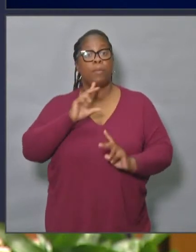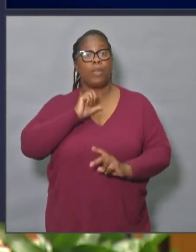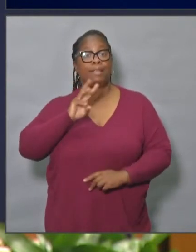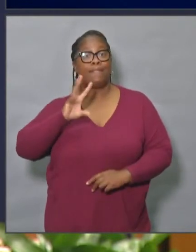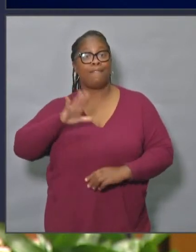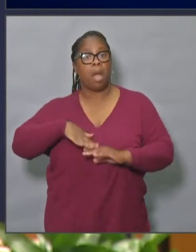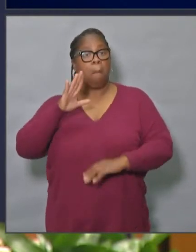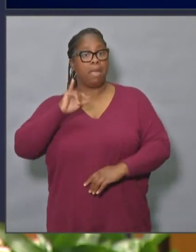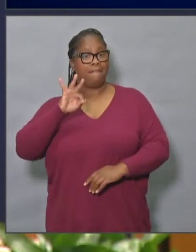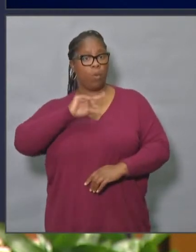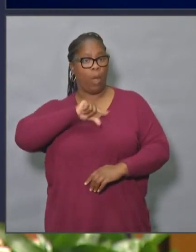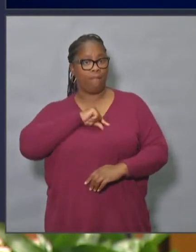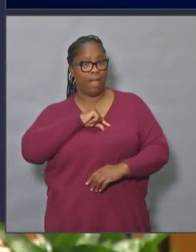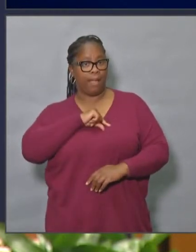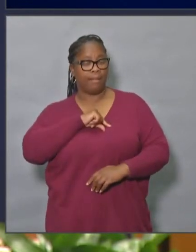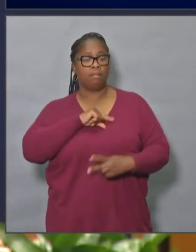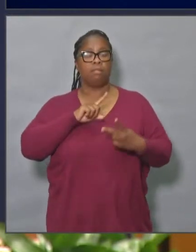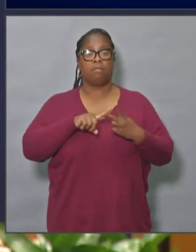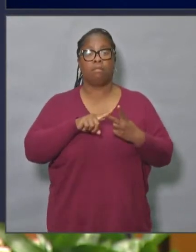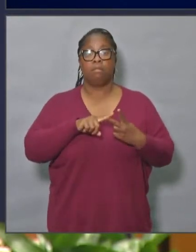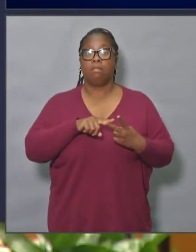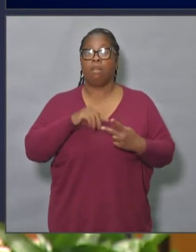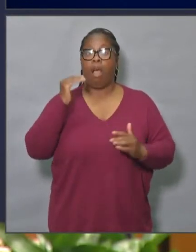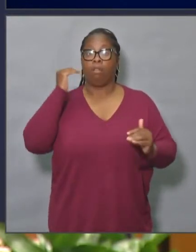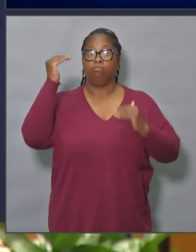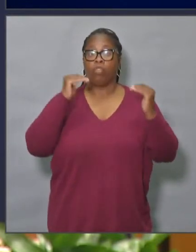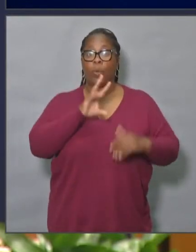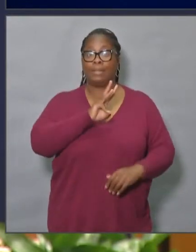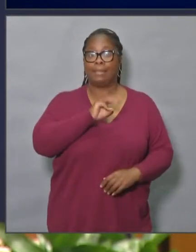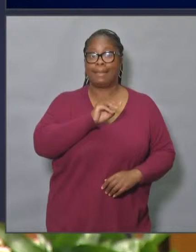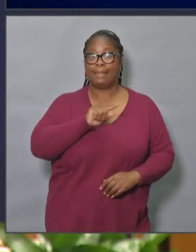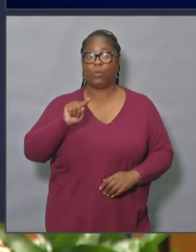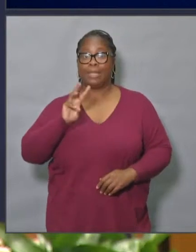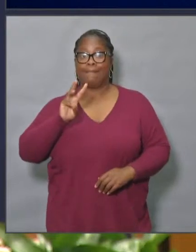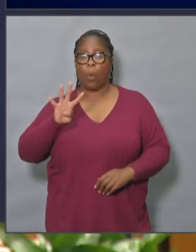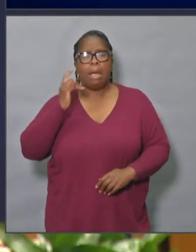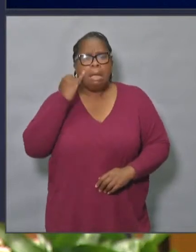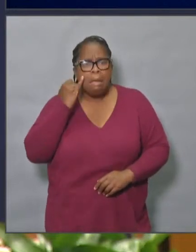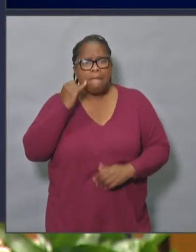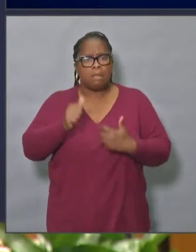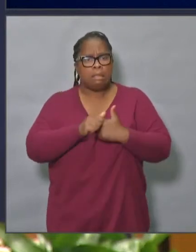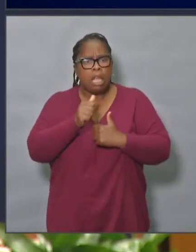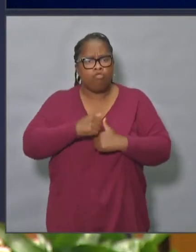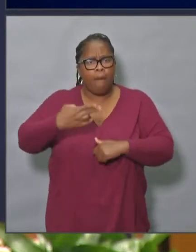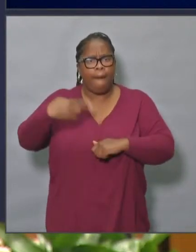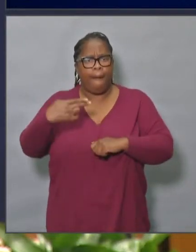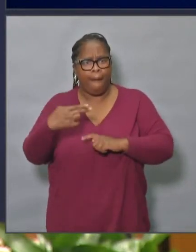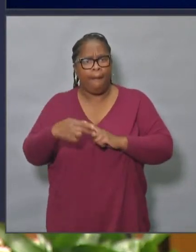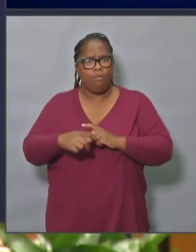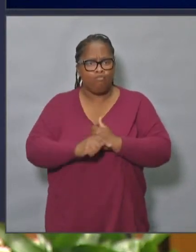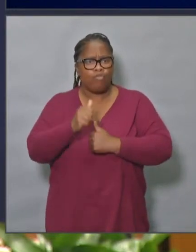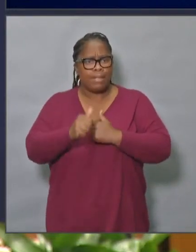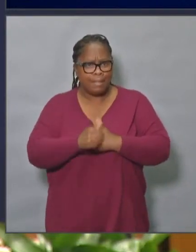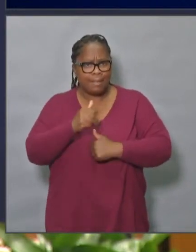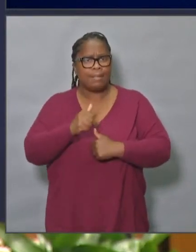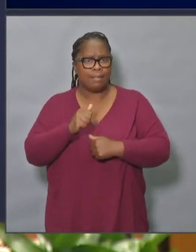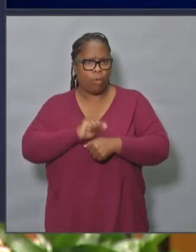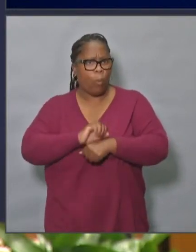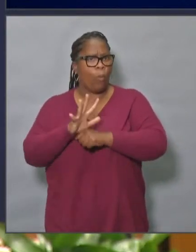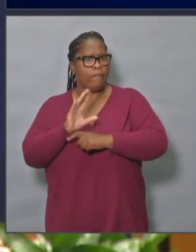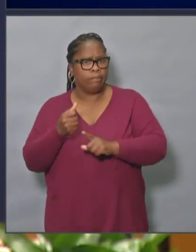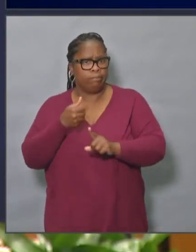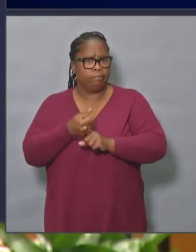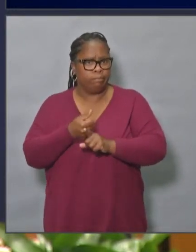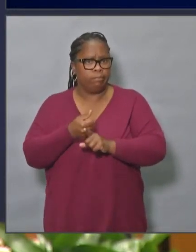adults 60 to 64 who are at high risk of COVID-19. And secondly, to stimulate the economy by bringing